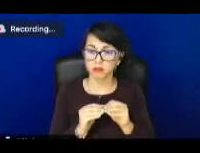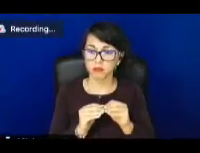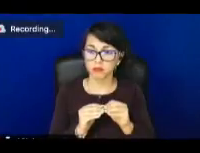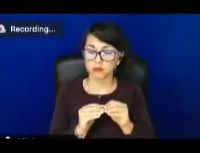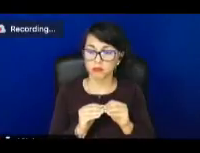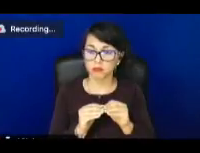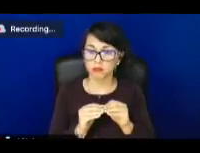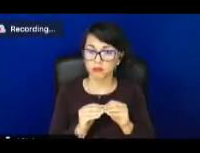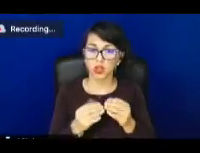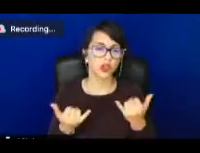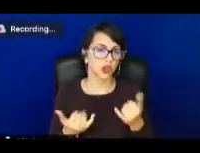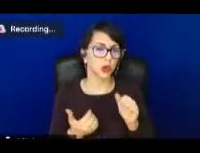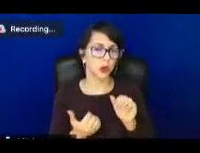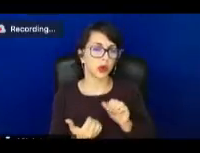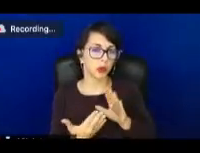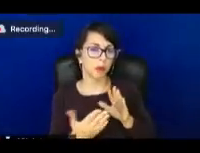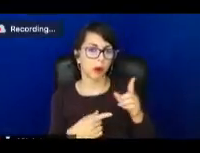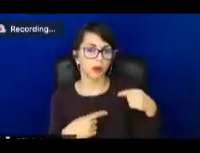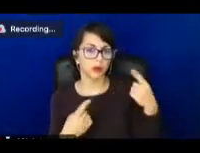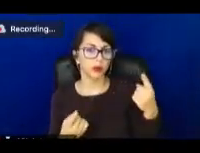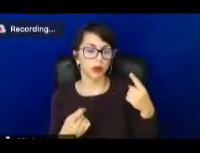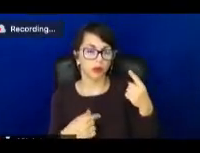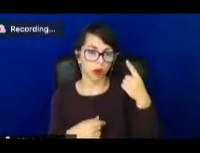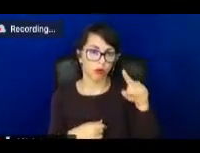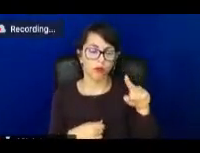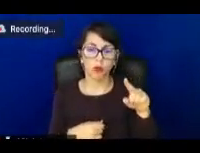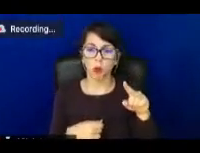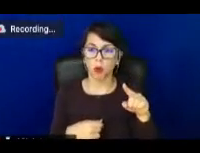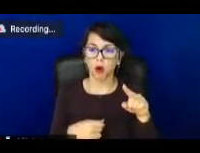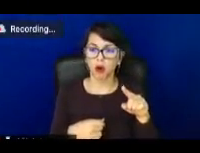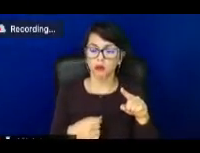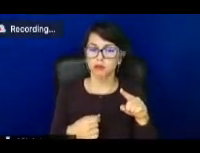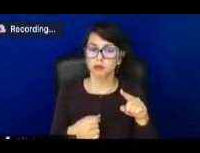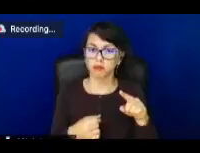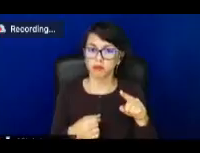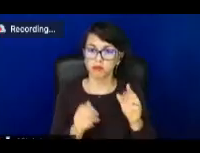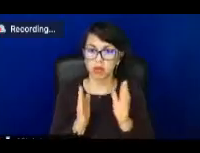current approach that we had to soliciting input,